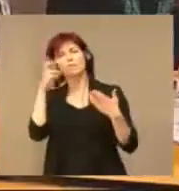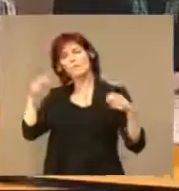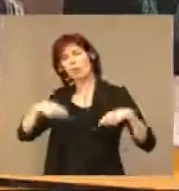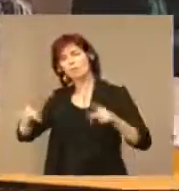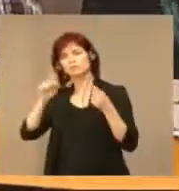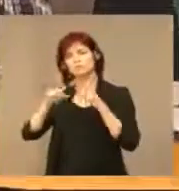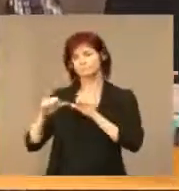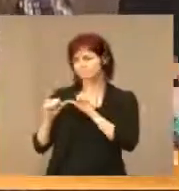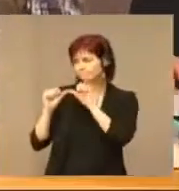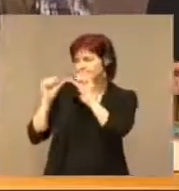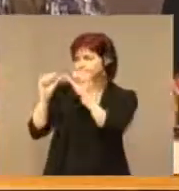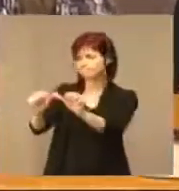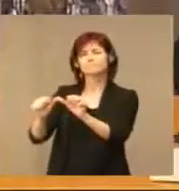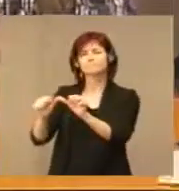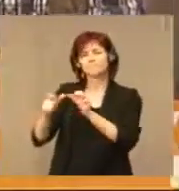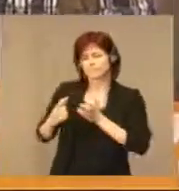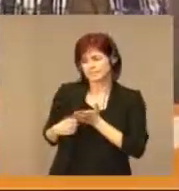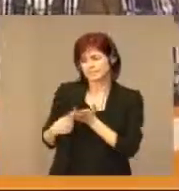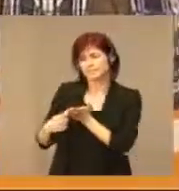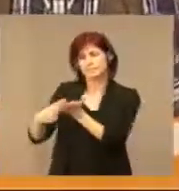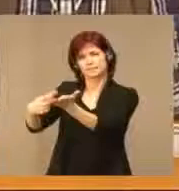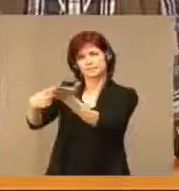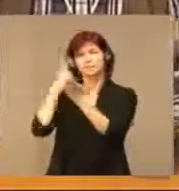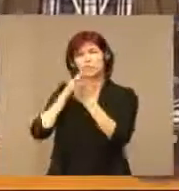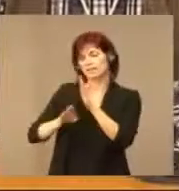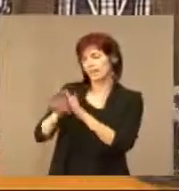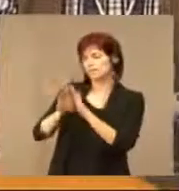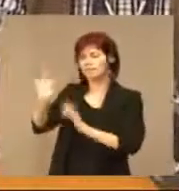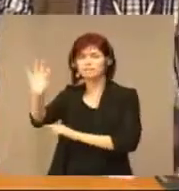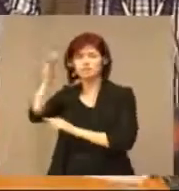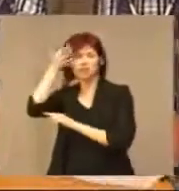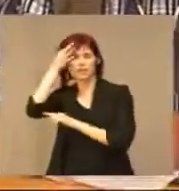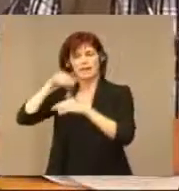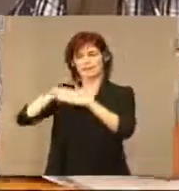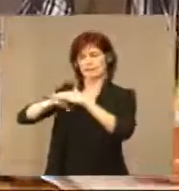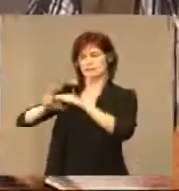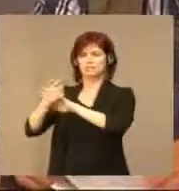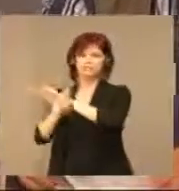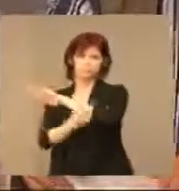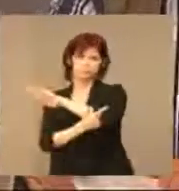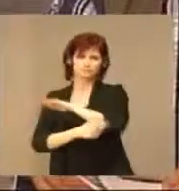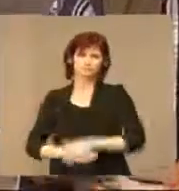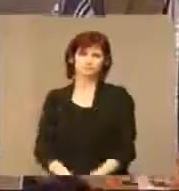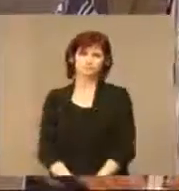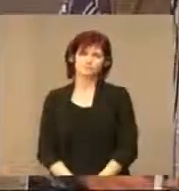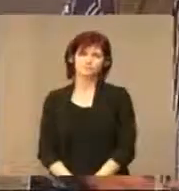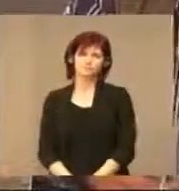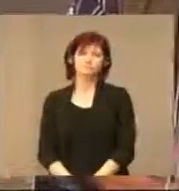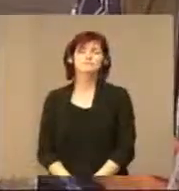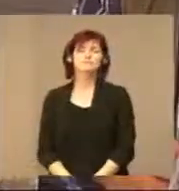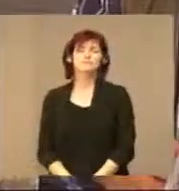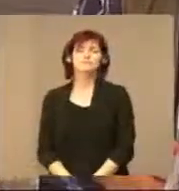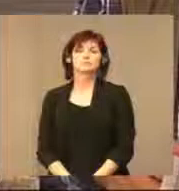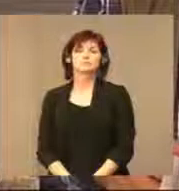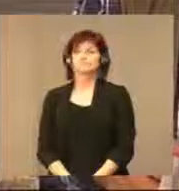to continue this important conversation on the development of federal accessibility legislation. In my